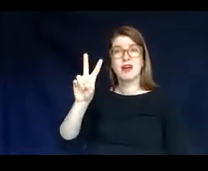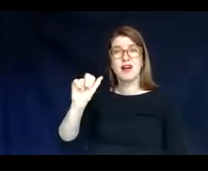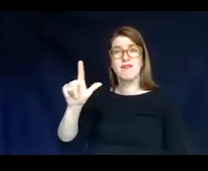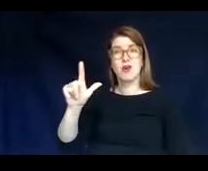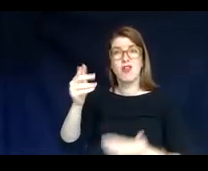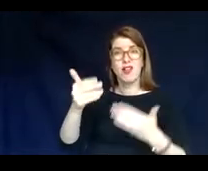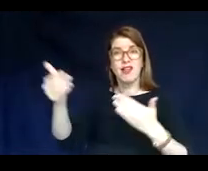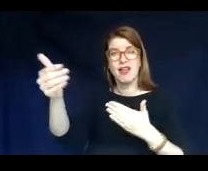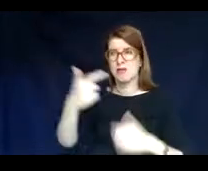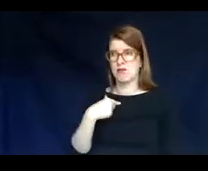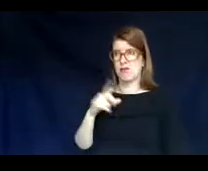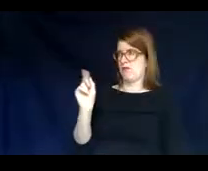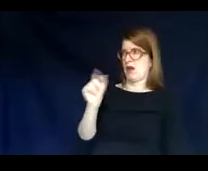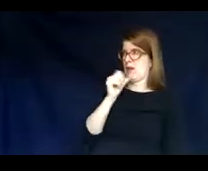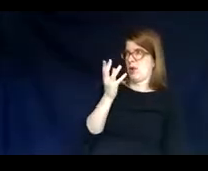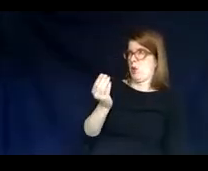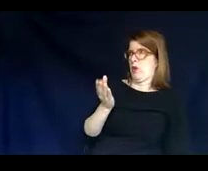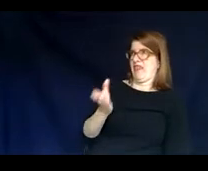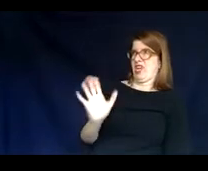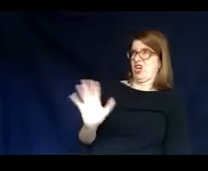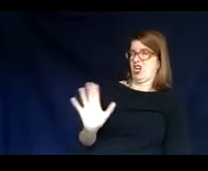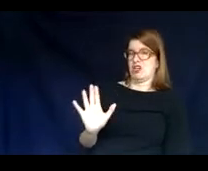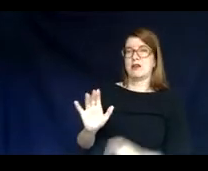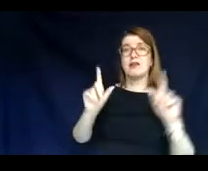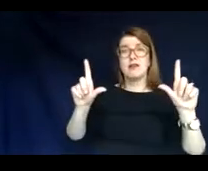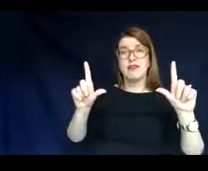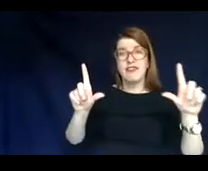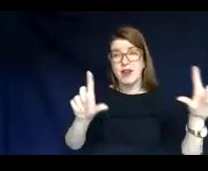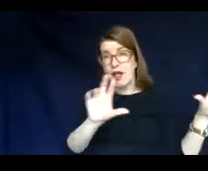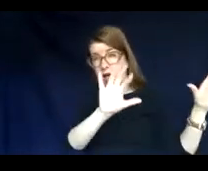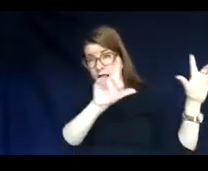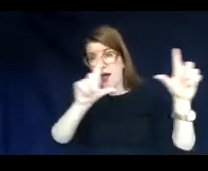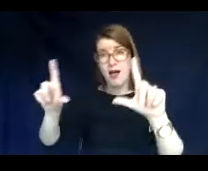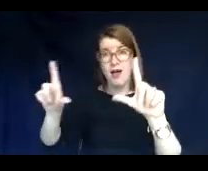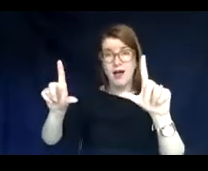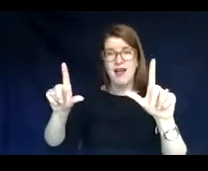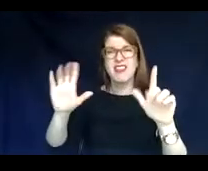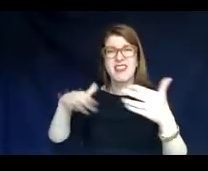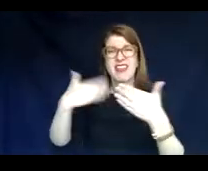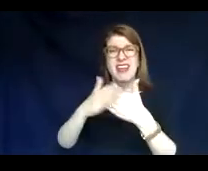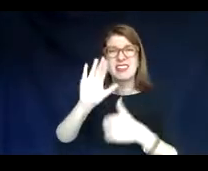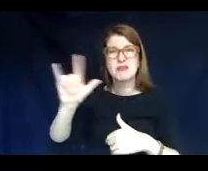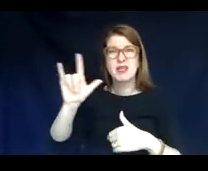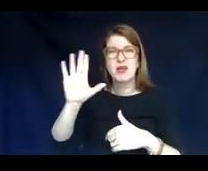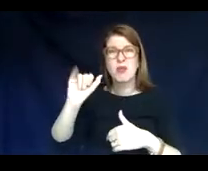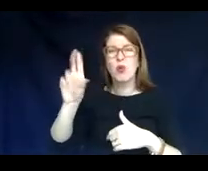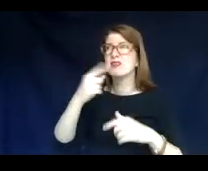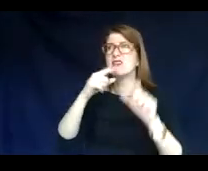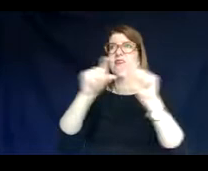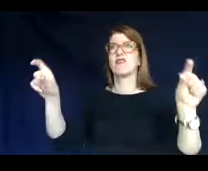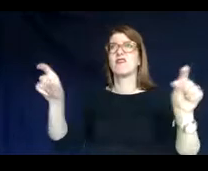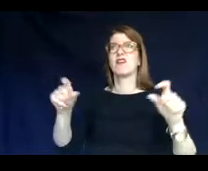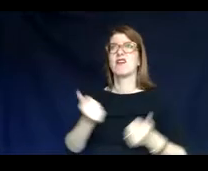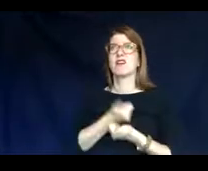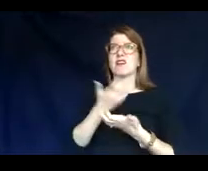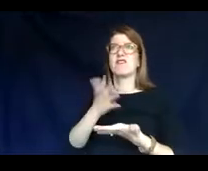not going there. And the next billboard came up, literally, confess your sins. And I'm like, you have to be kidding me, Lord. And